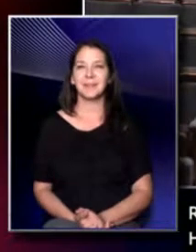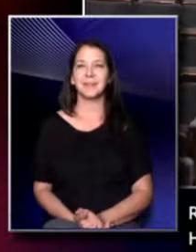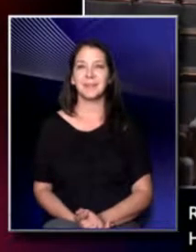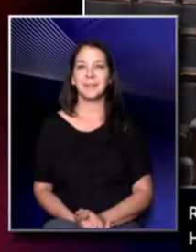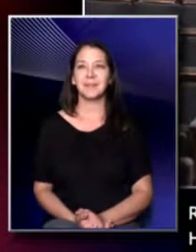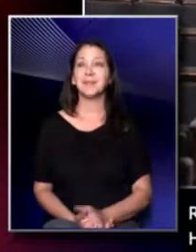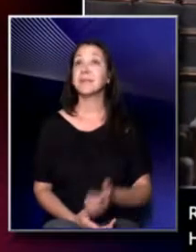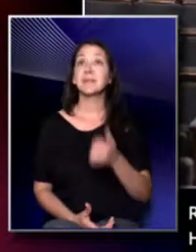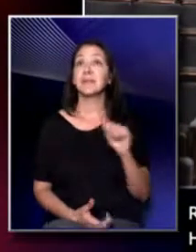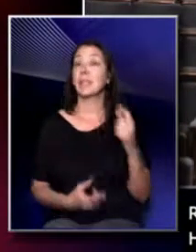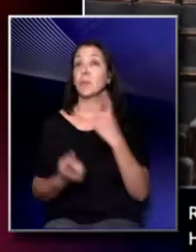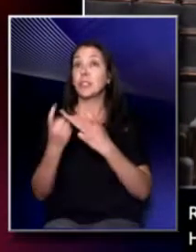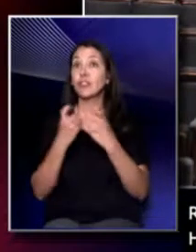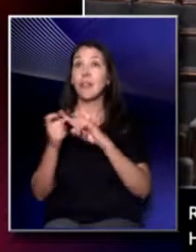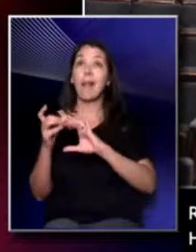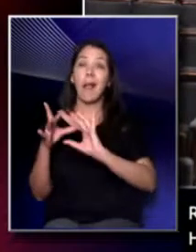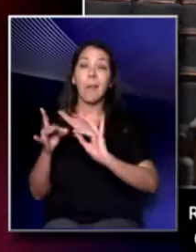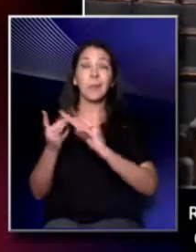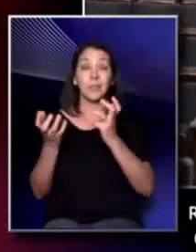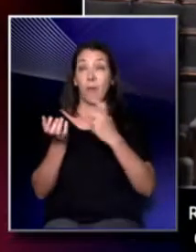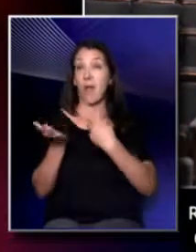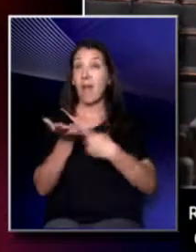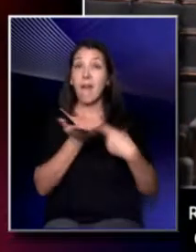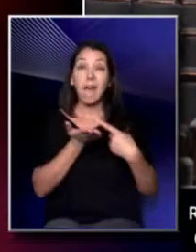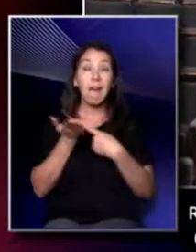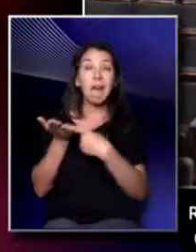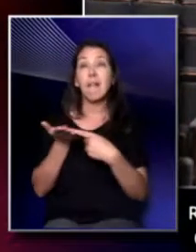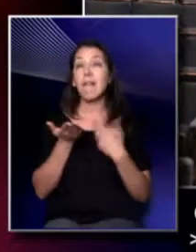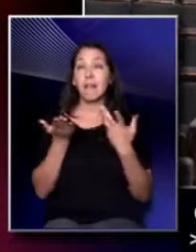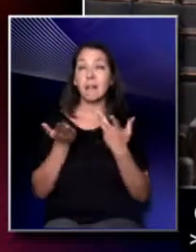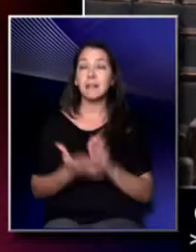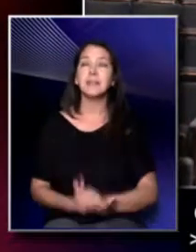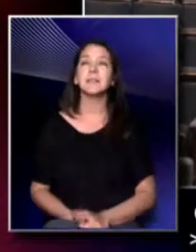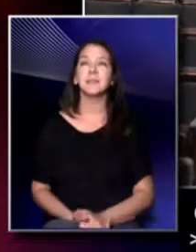Any questions or comments or discussion?